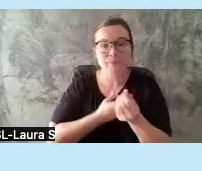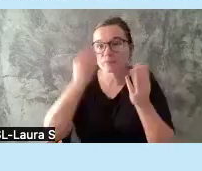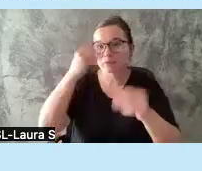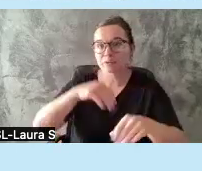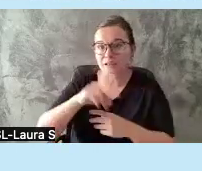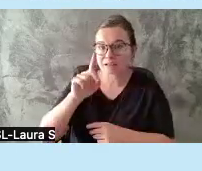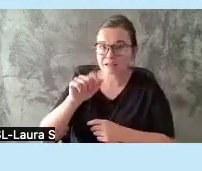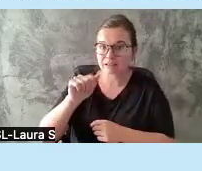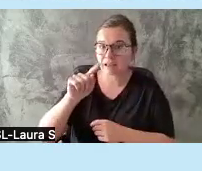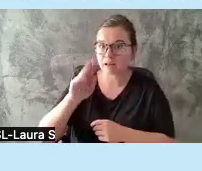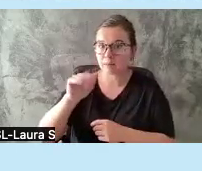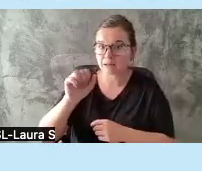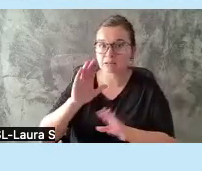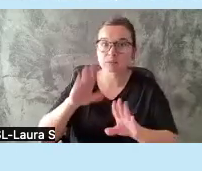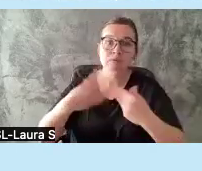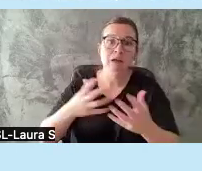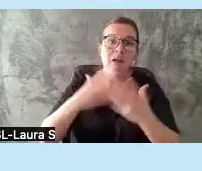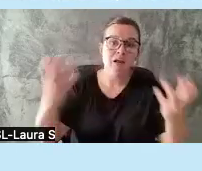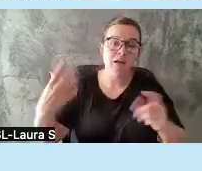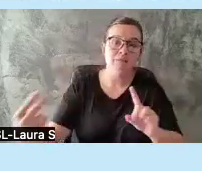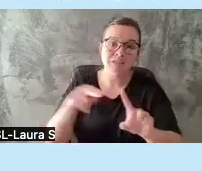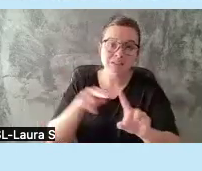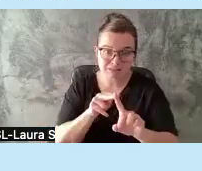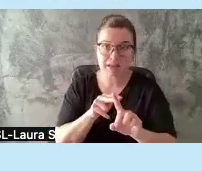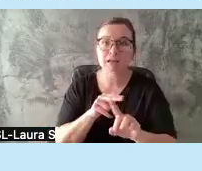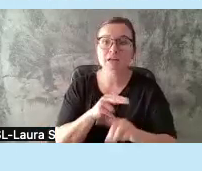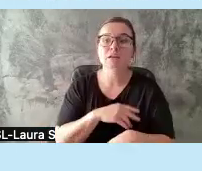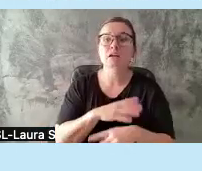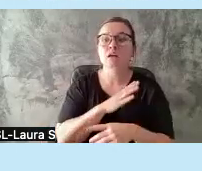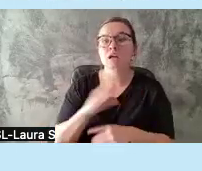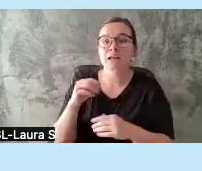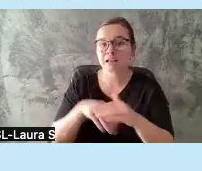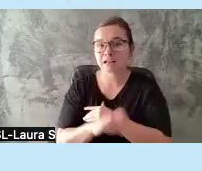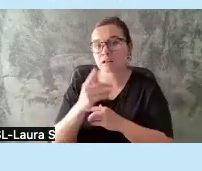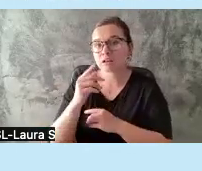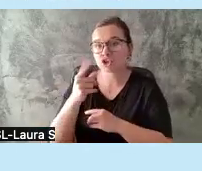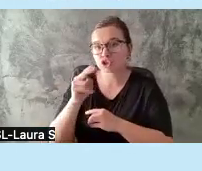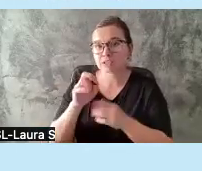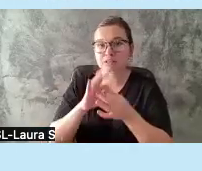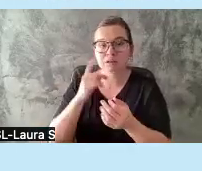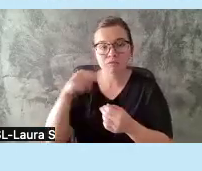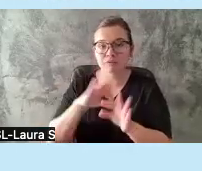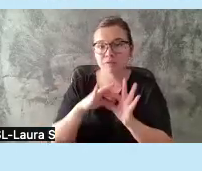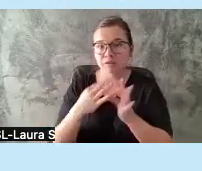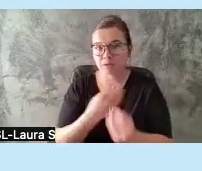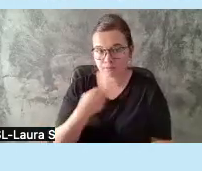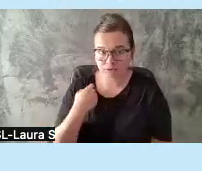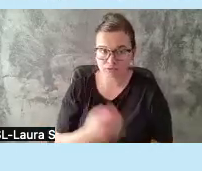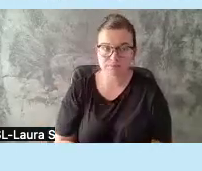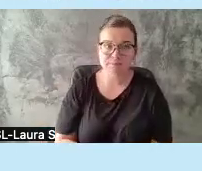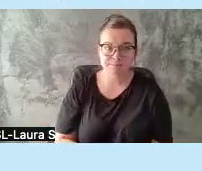database, also provides a lot of insight and an inroads into the genes of relatives and vice versa.